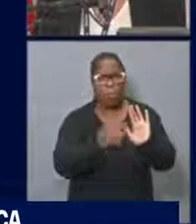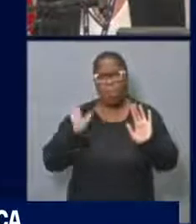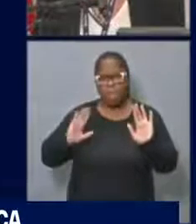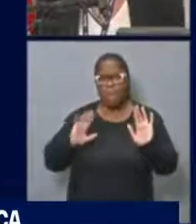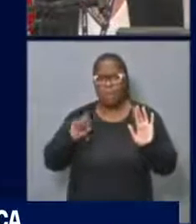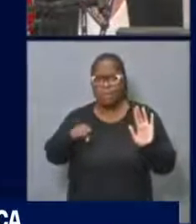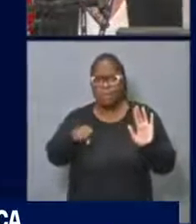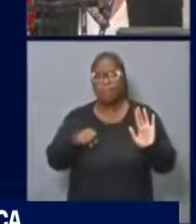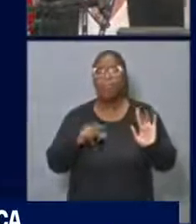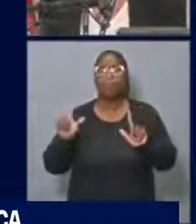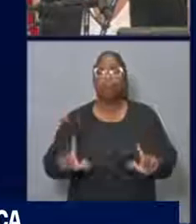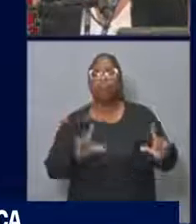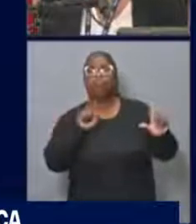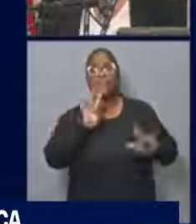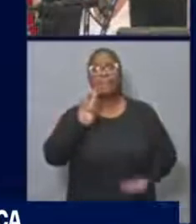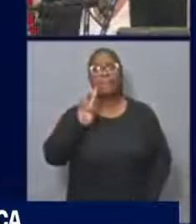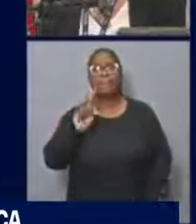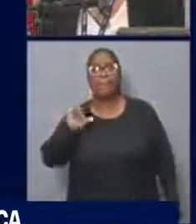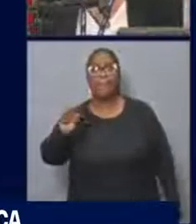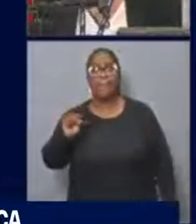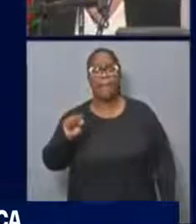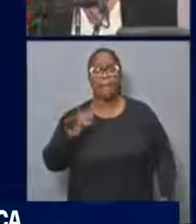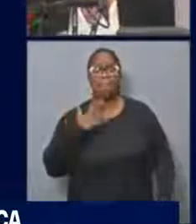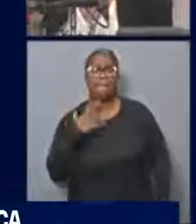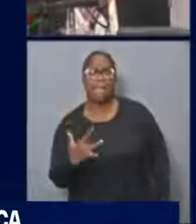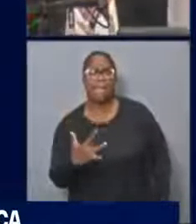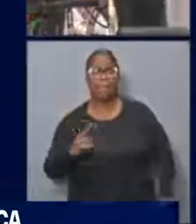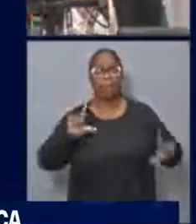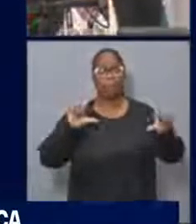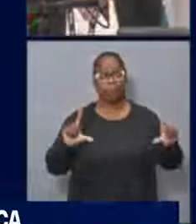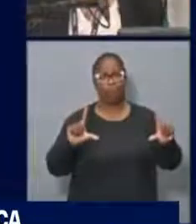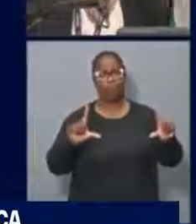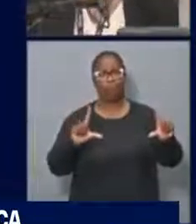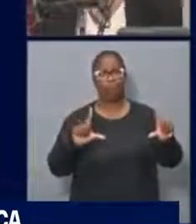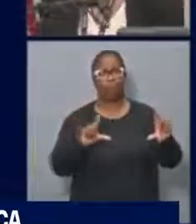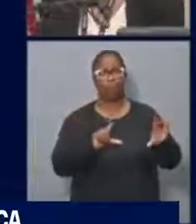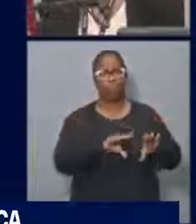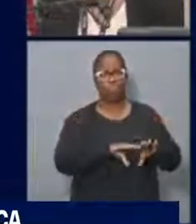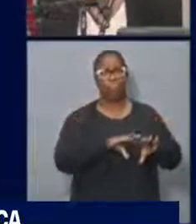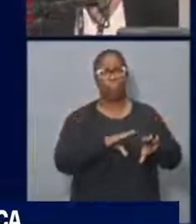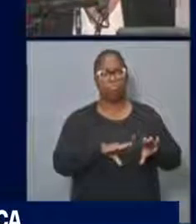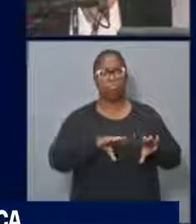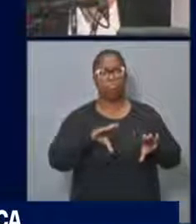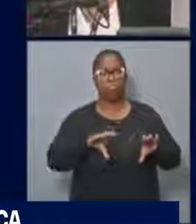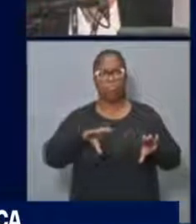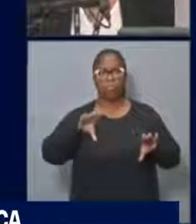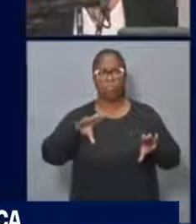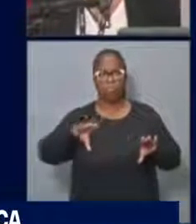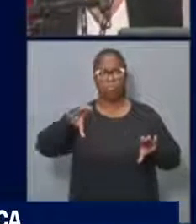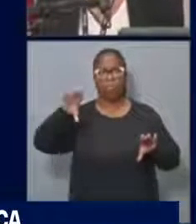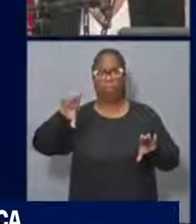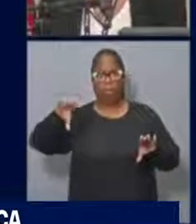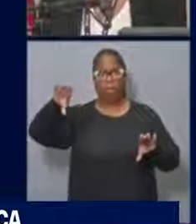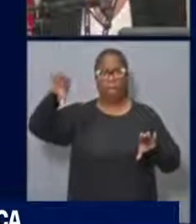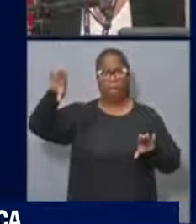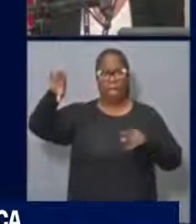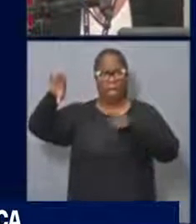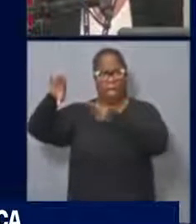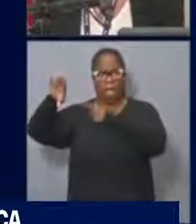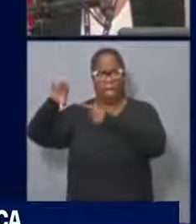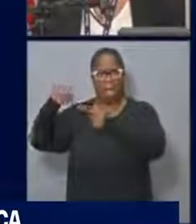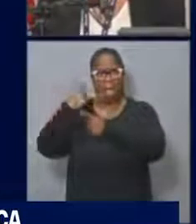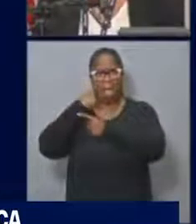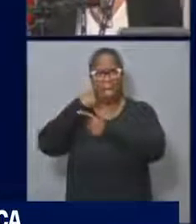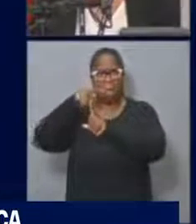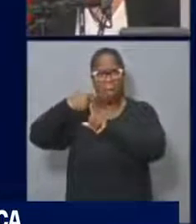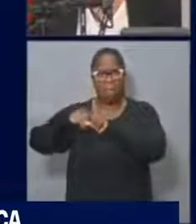daily reported new cases of COVID-19. And you can see easily how much of an increase we've had this last month. At the beginning of